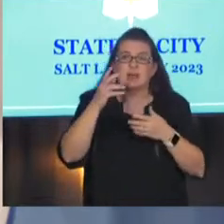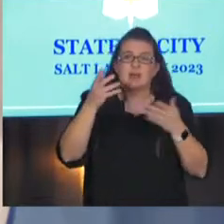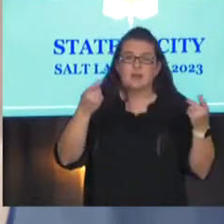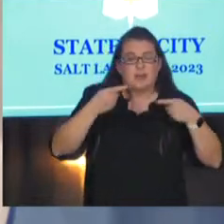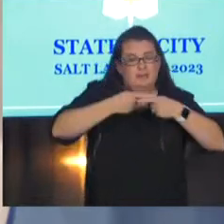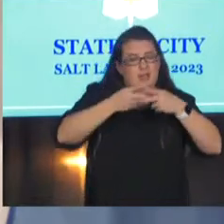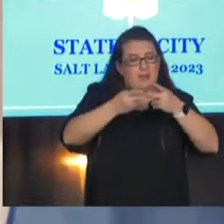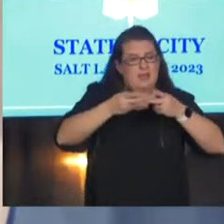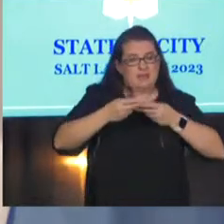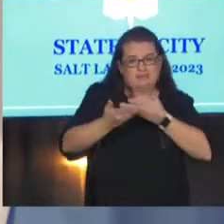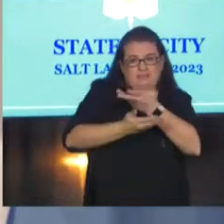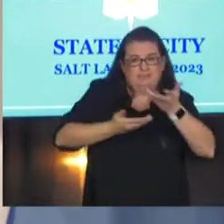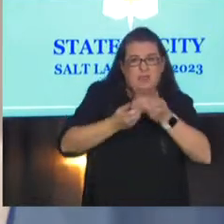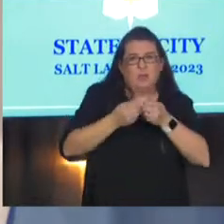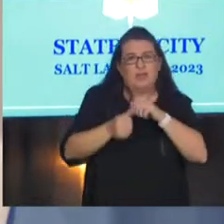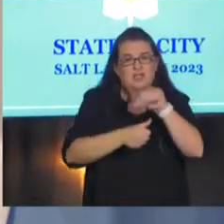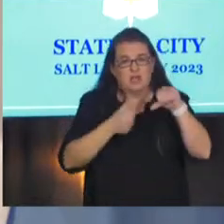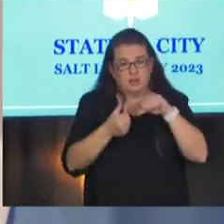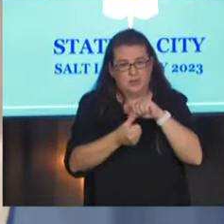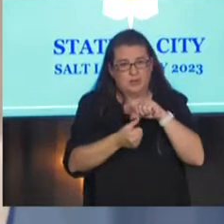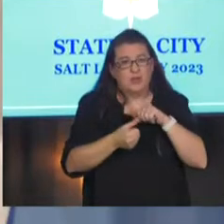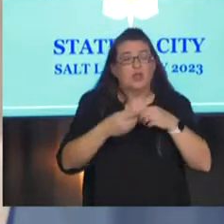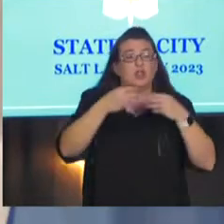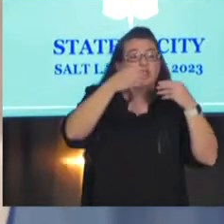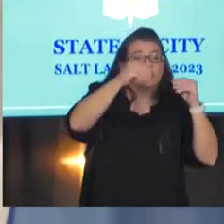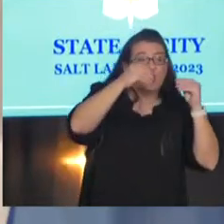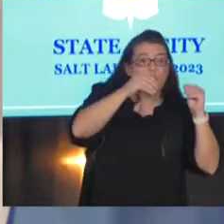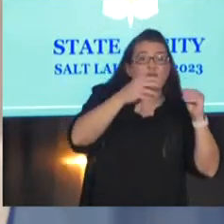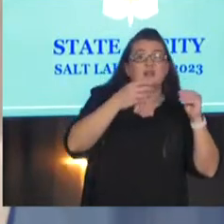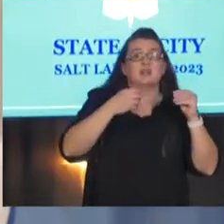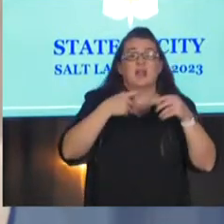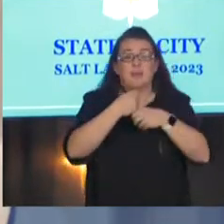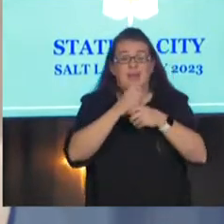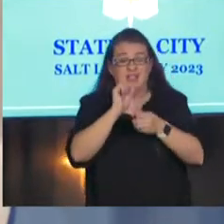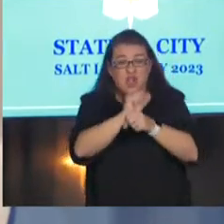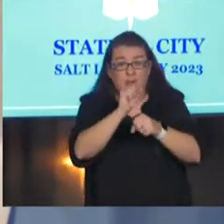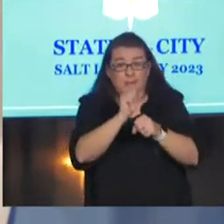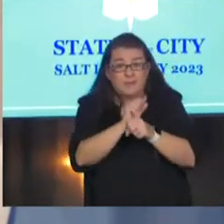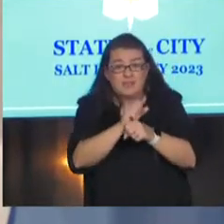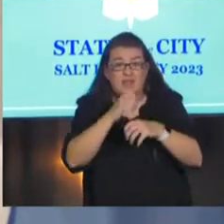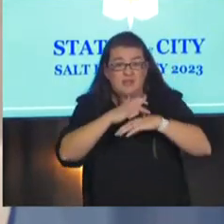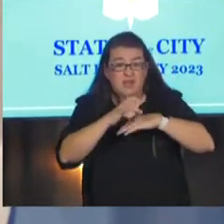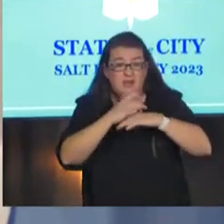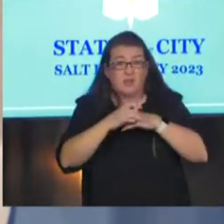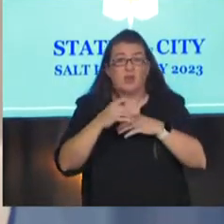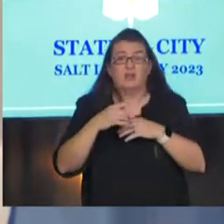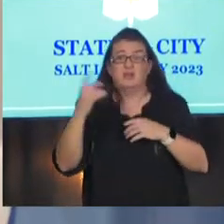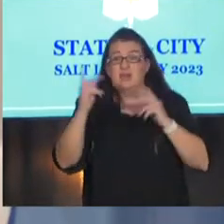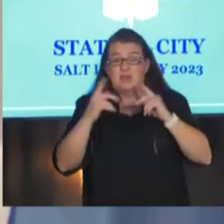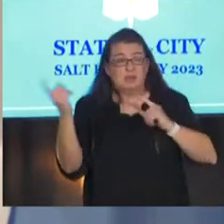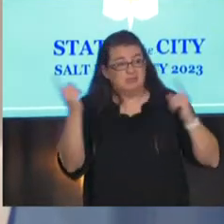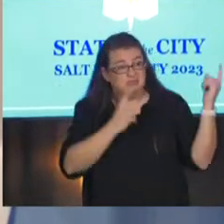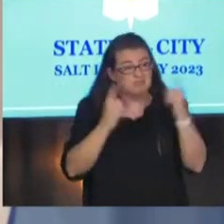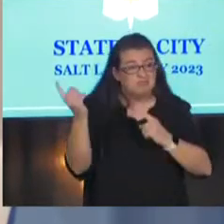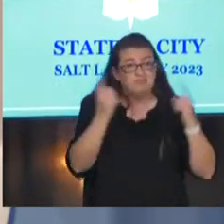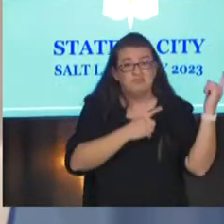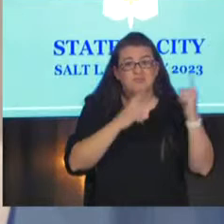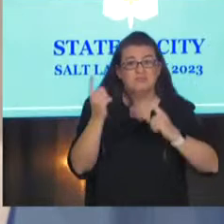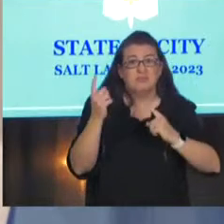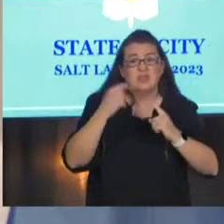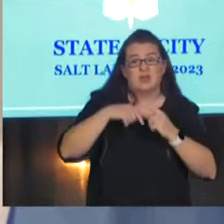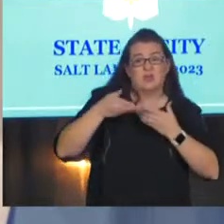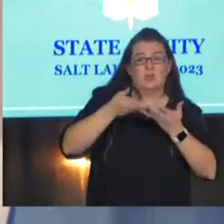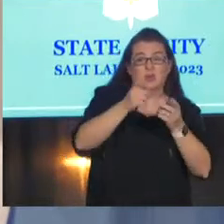interaction with our neighbors. Retail stores and offices that create jobs and create daily foot traffic and bring streams of consumers up to